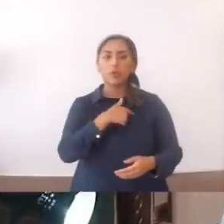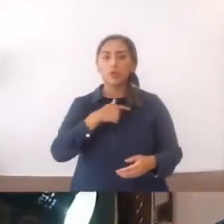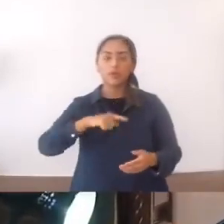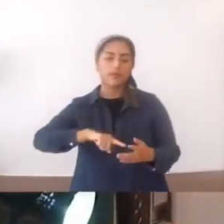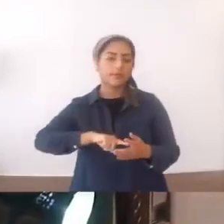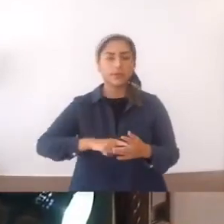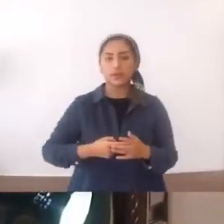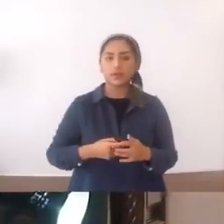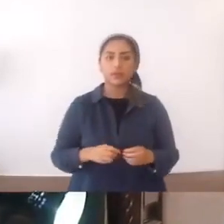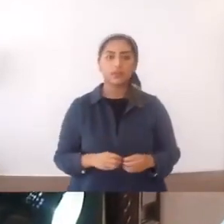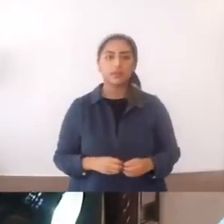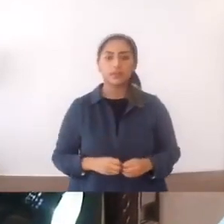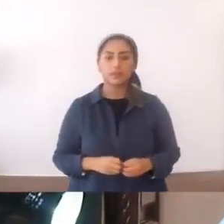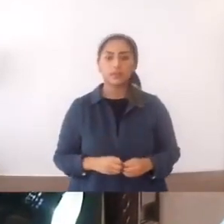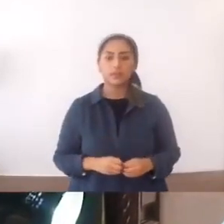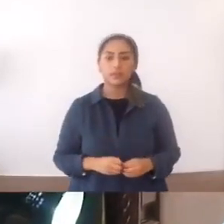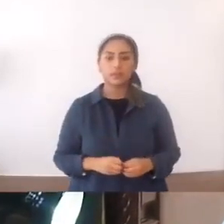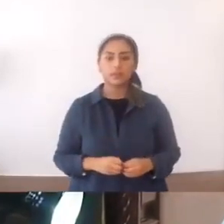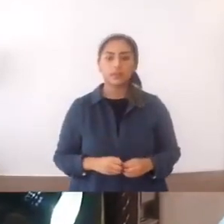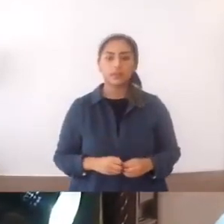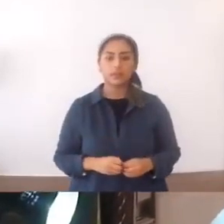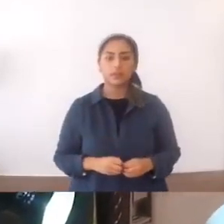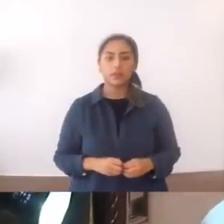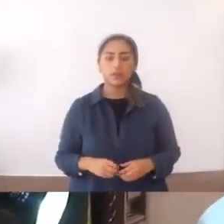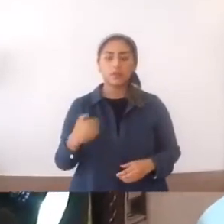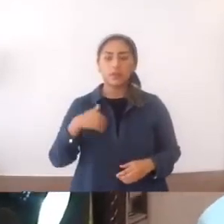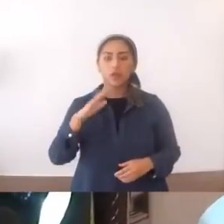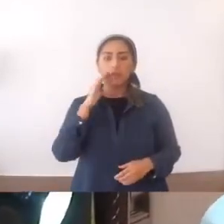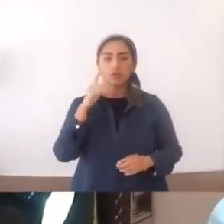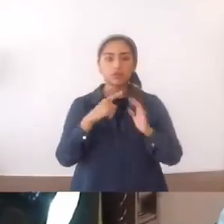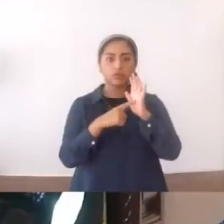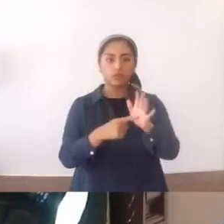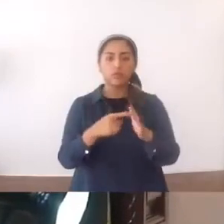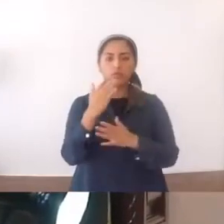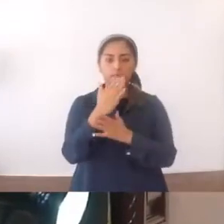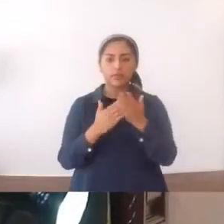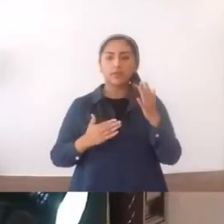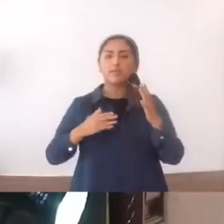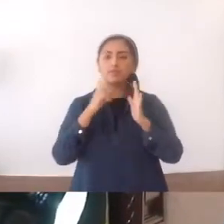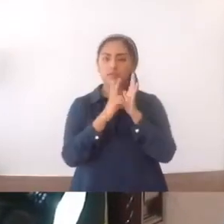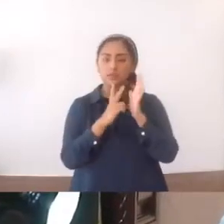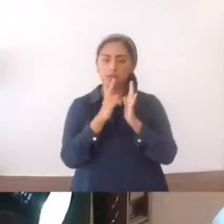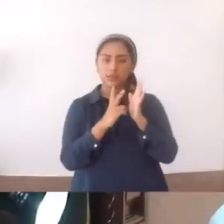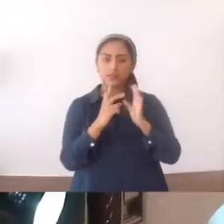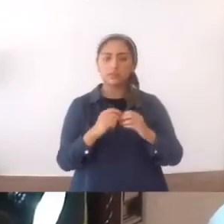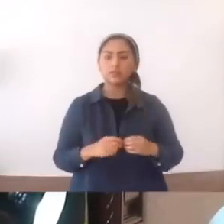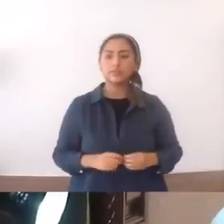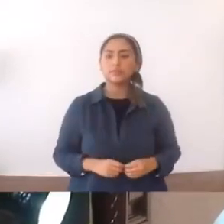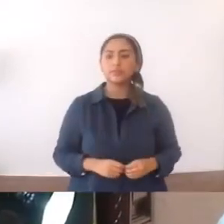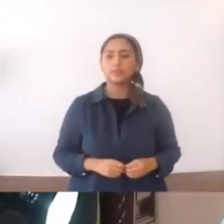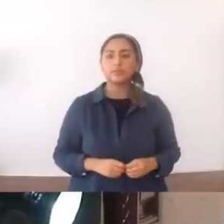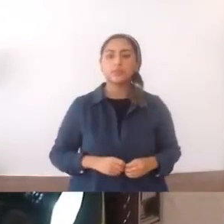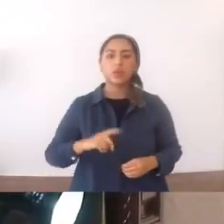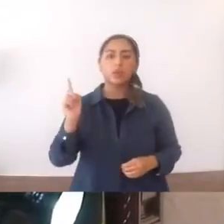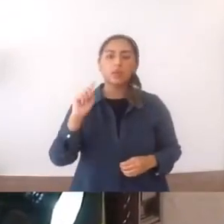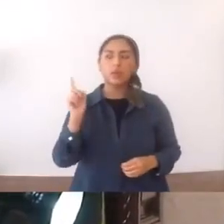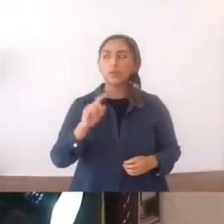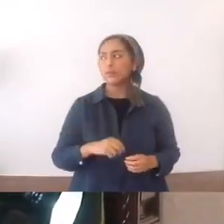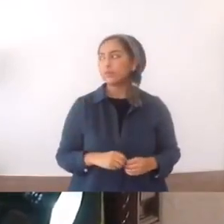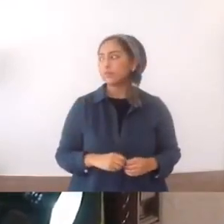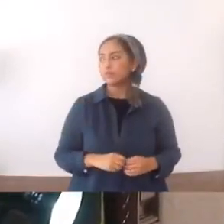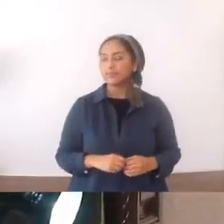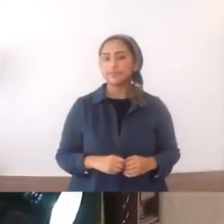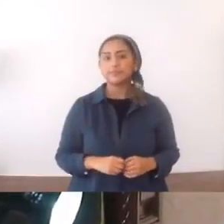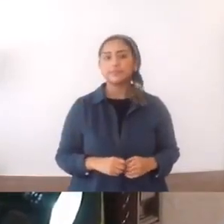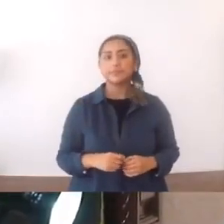entrar de lleno al tema. before we go completely into the teaching. Vamos a presentar varios videos We're going to show some videos